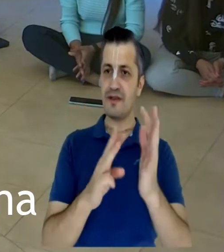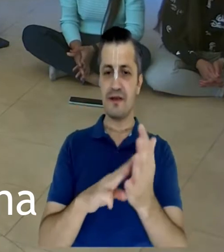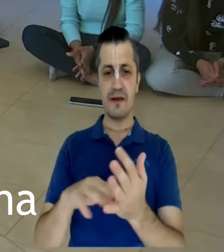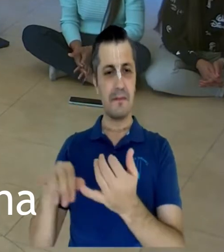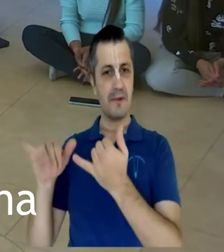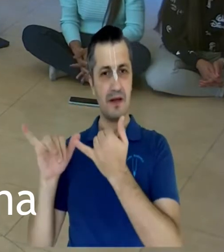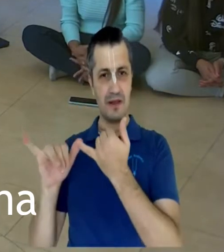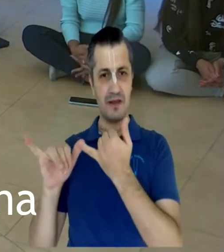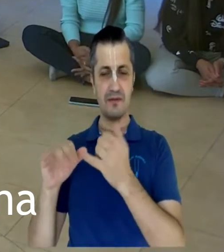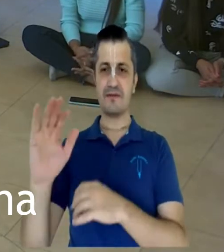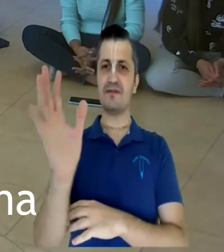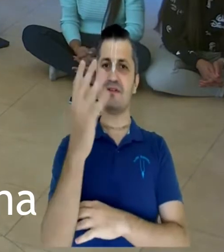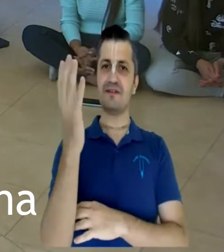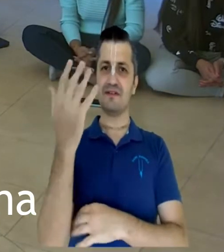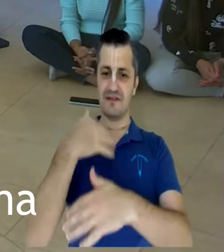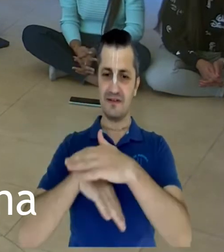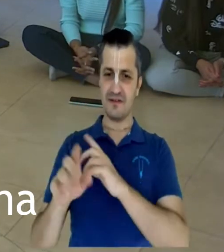Madhava Kunja